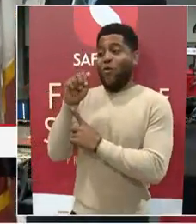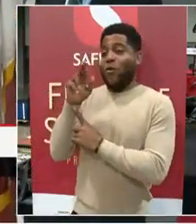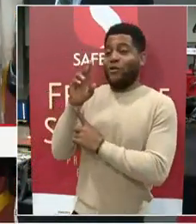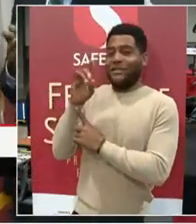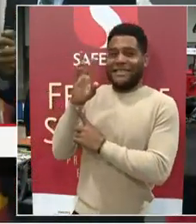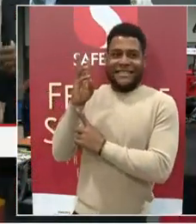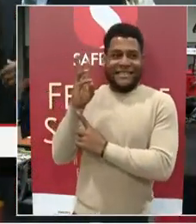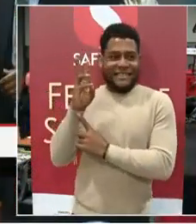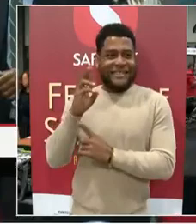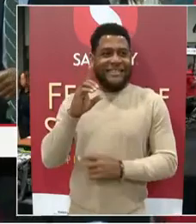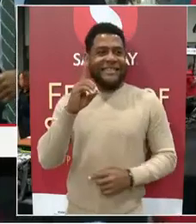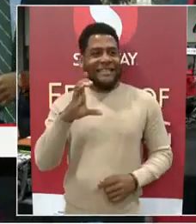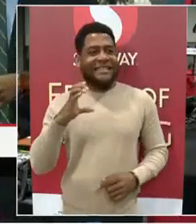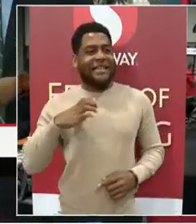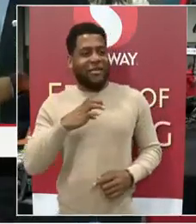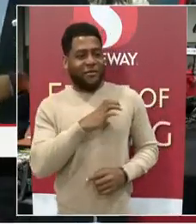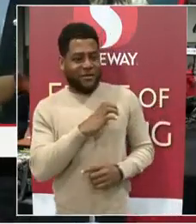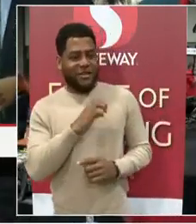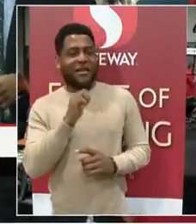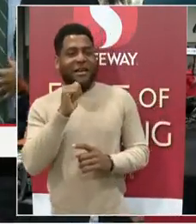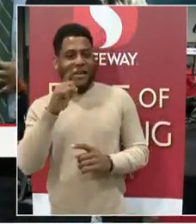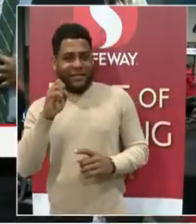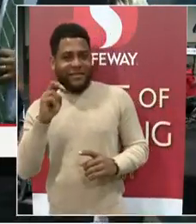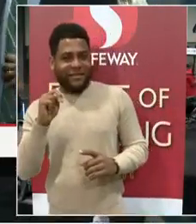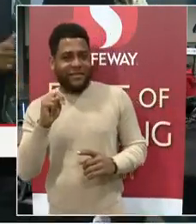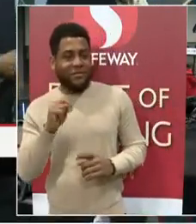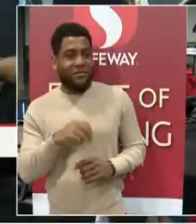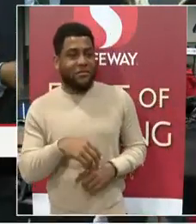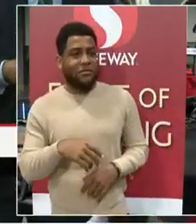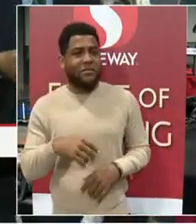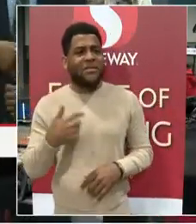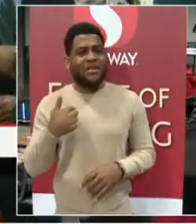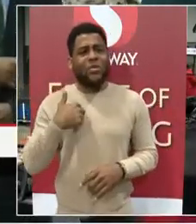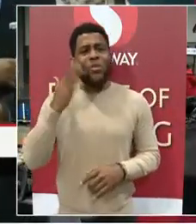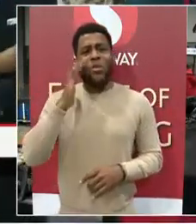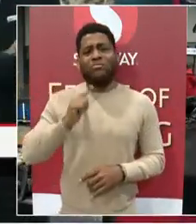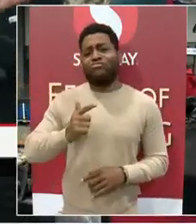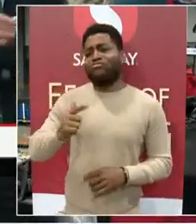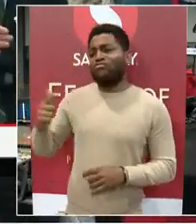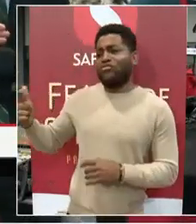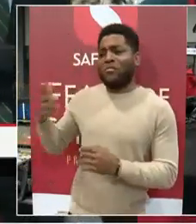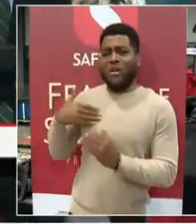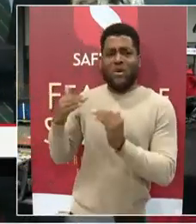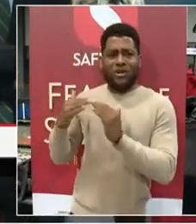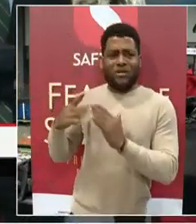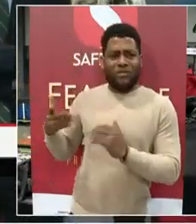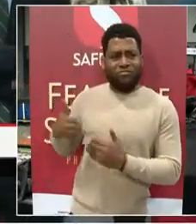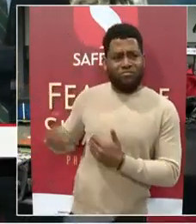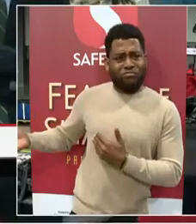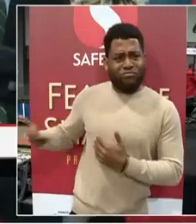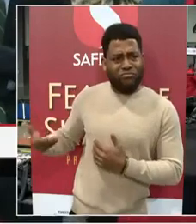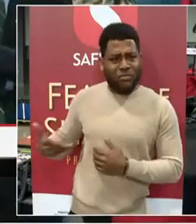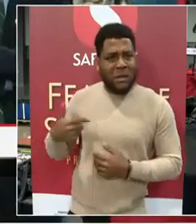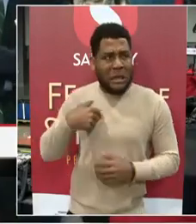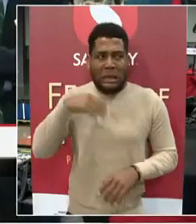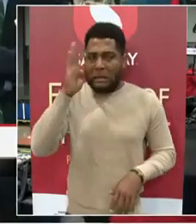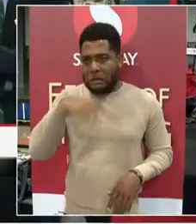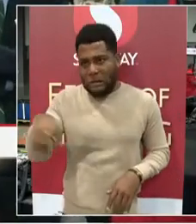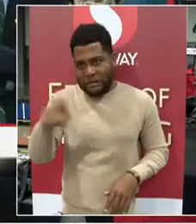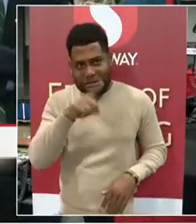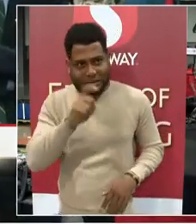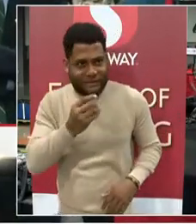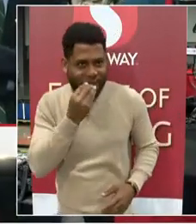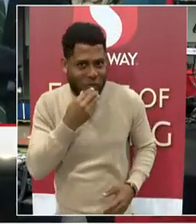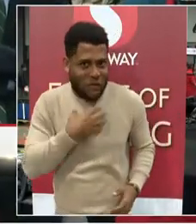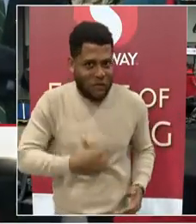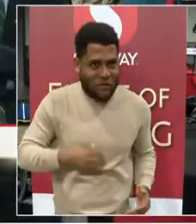by all my colleagues. They're all going to come up and say a quick word. But here's the deal. You want to eat. We want to serve. And I got several colleagues that are going to come say a quick